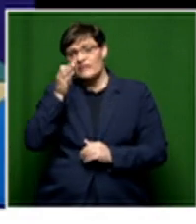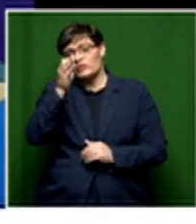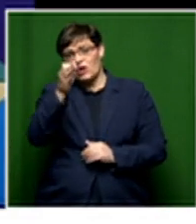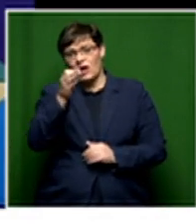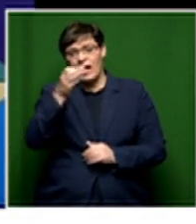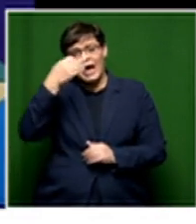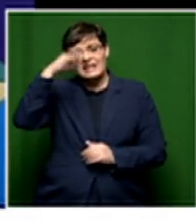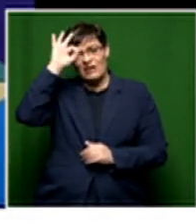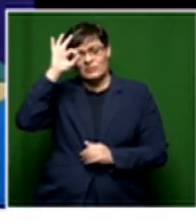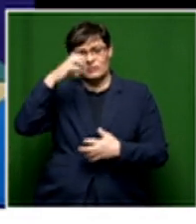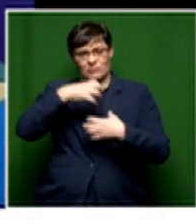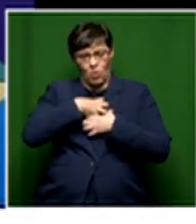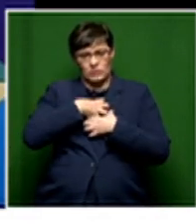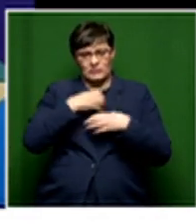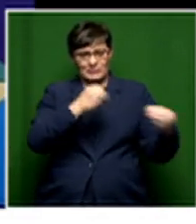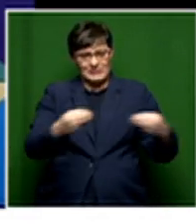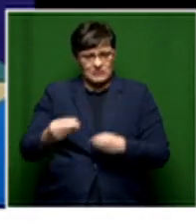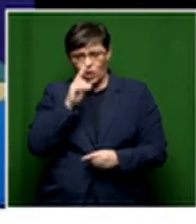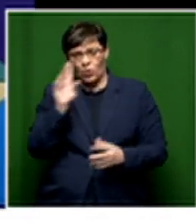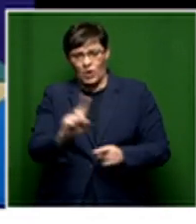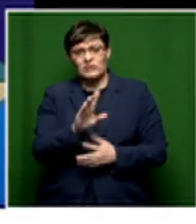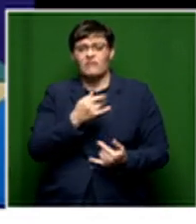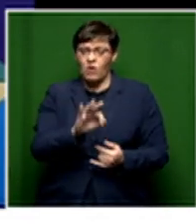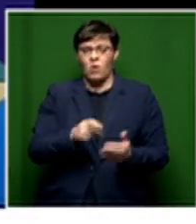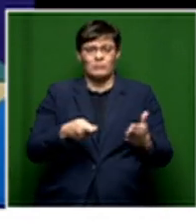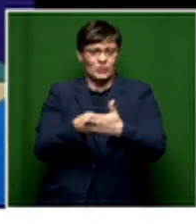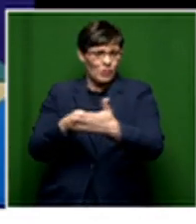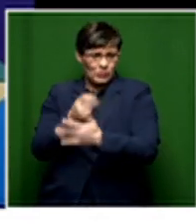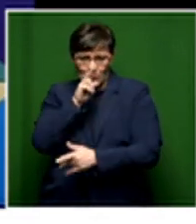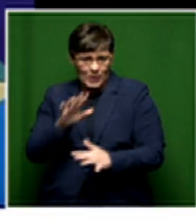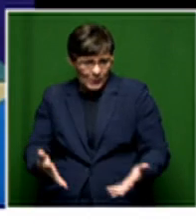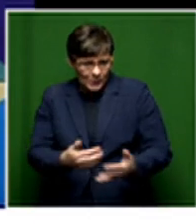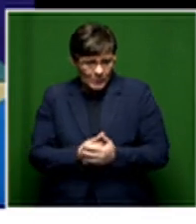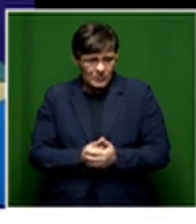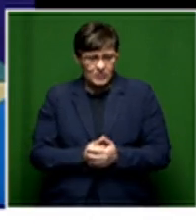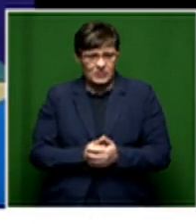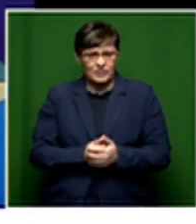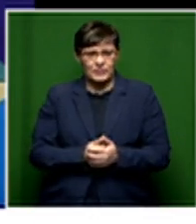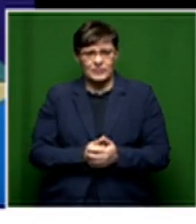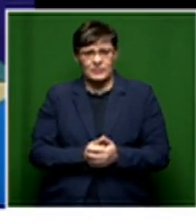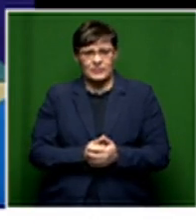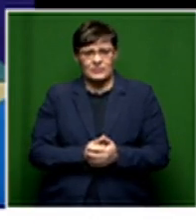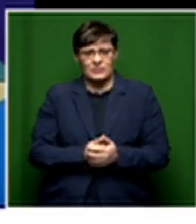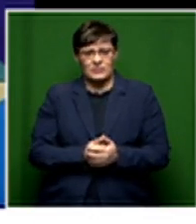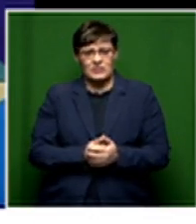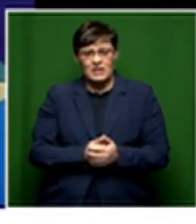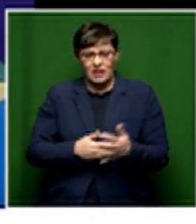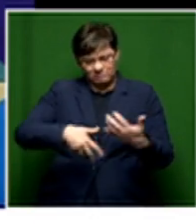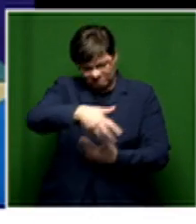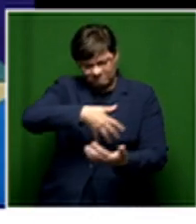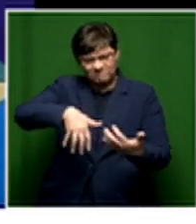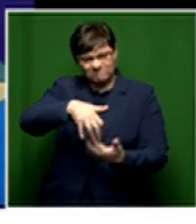the state-owned enterprises is going to look like, what the future of procurement is going to look like. So it's really an all